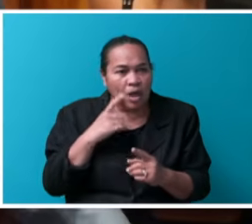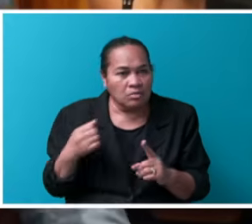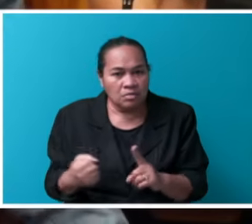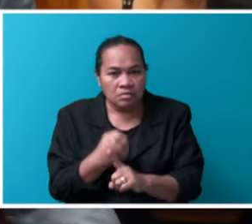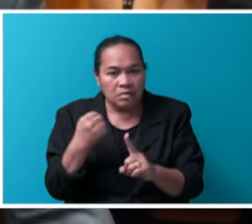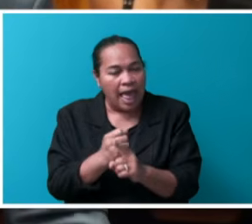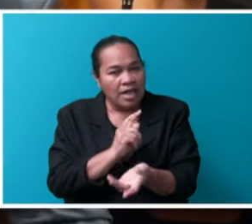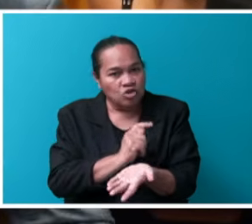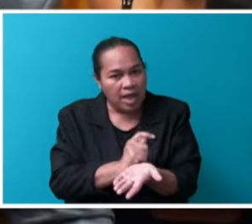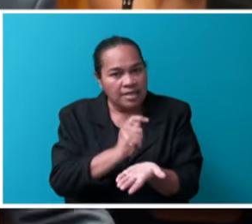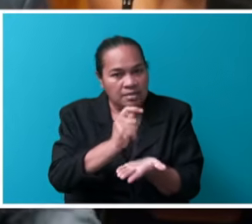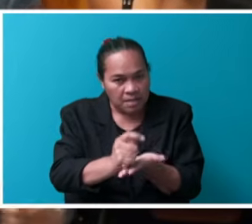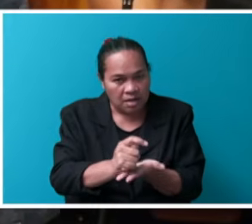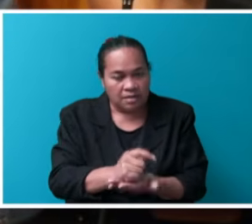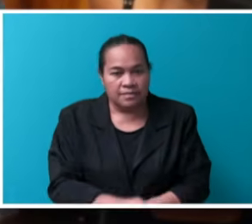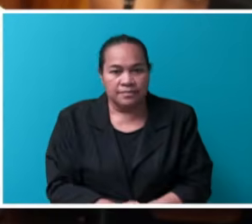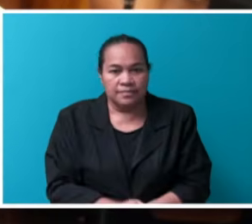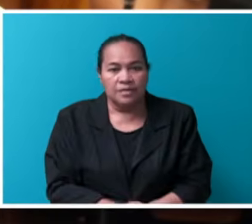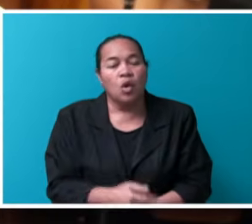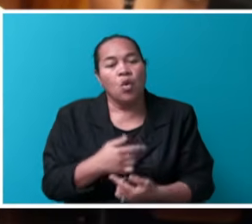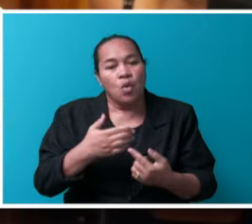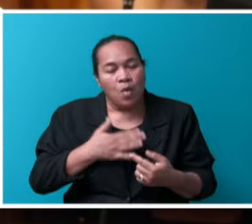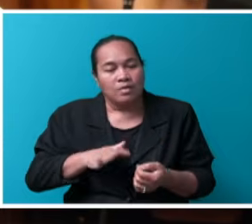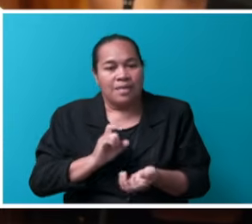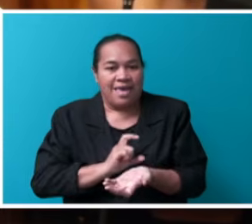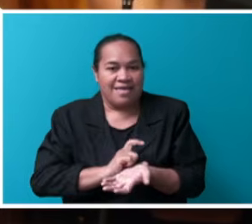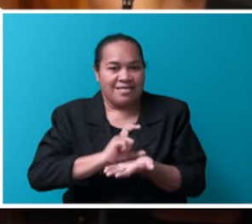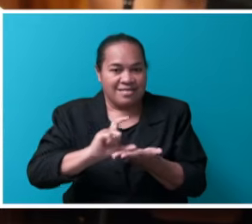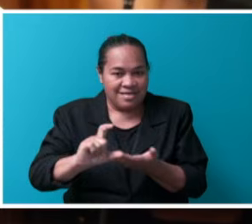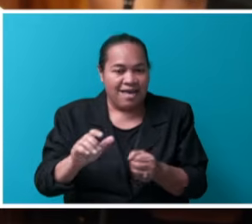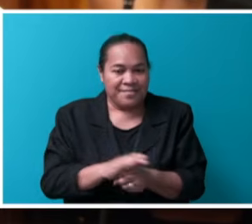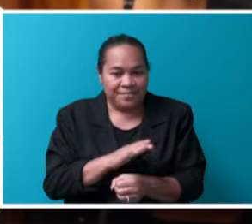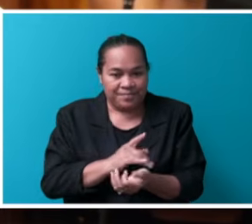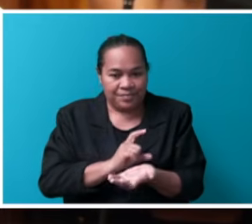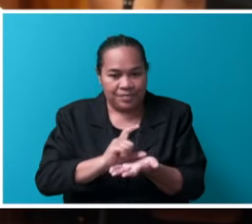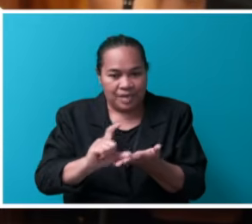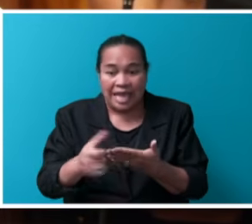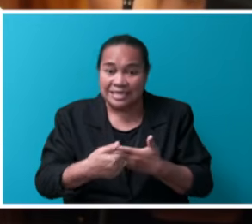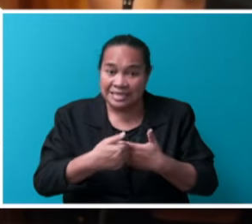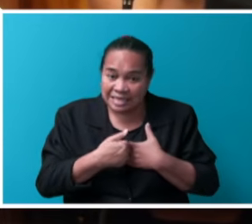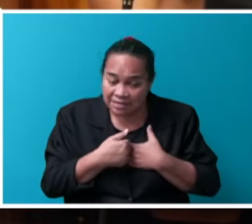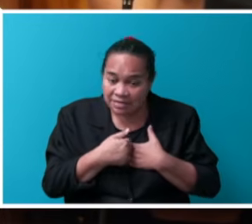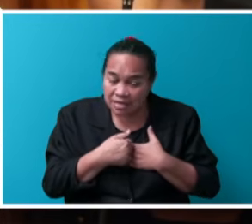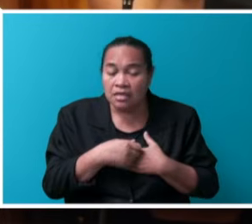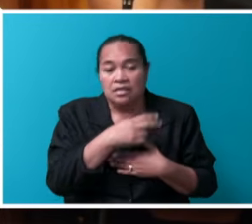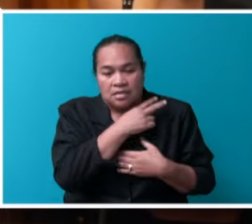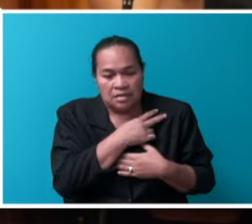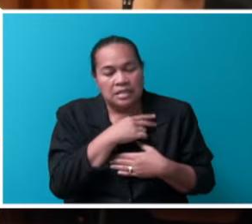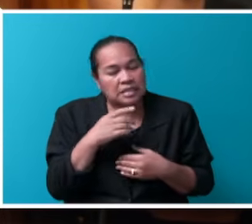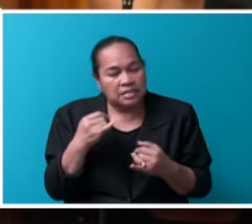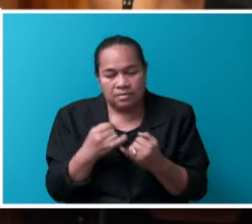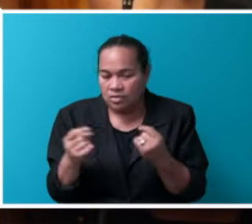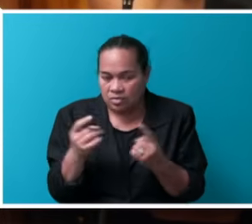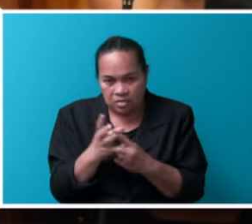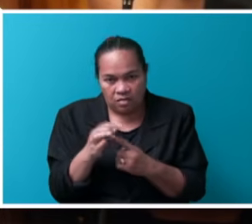transparency. Above all, we are making clear that safety, security, and health of our people are national priorities, and we will